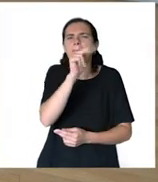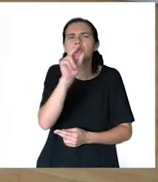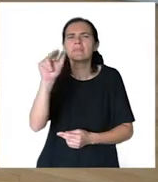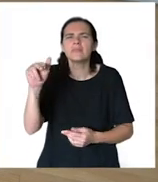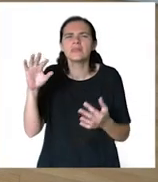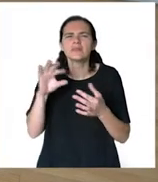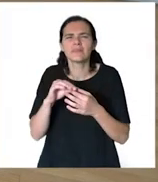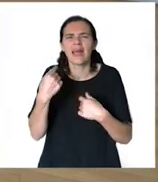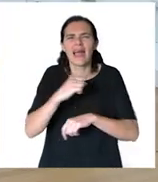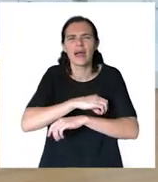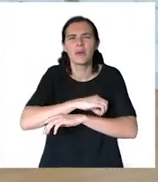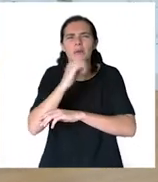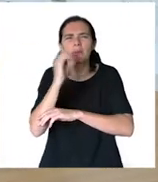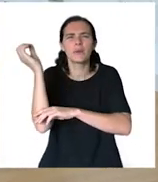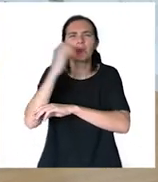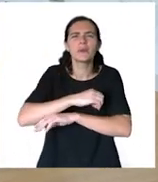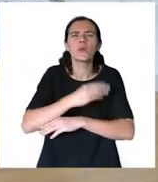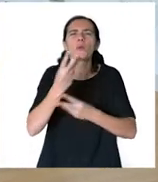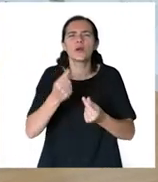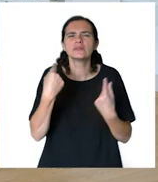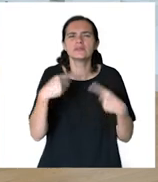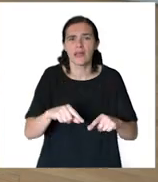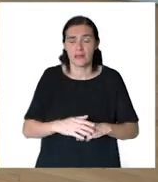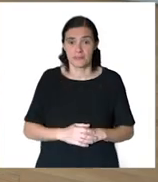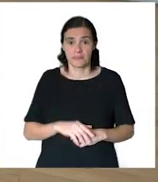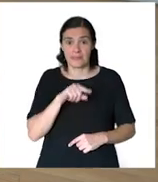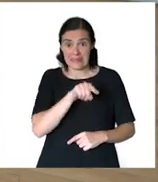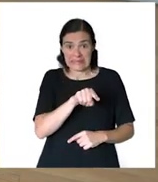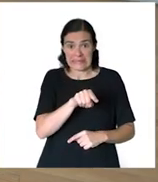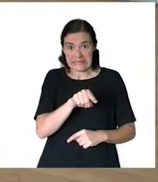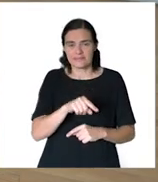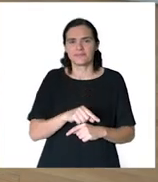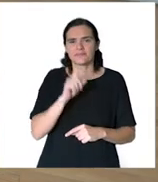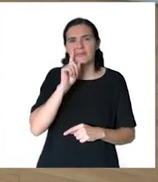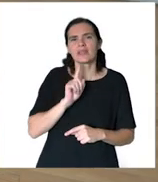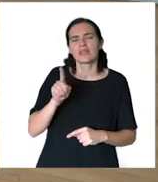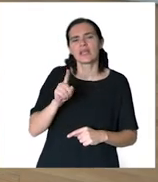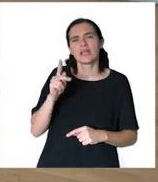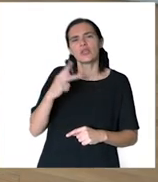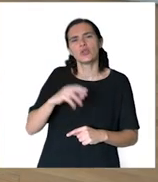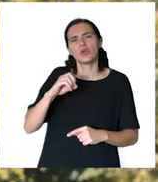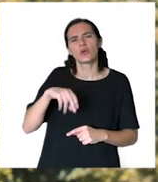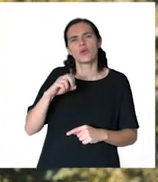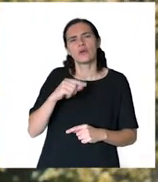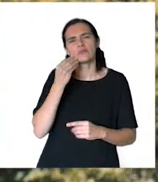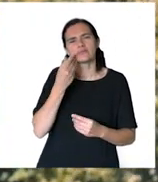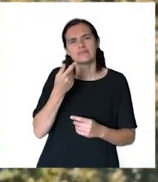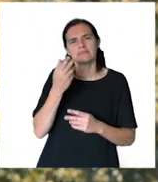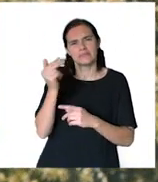sunset and sunrise? That's Yoko Ono's version of Turner.